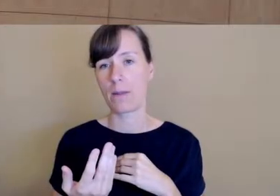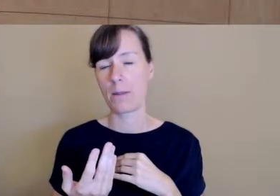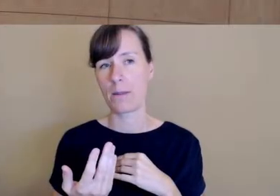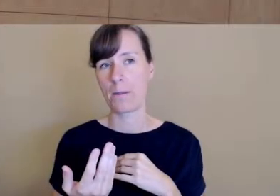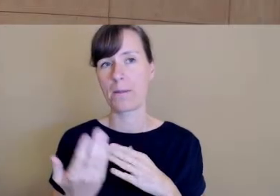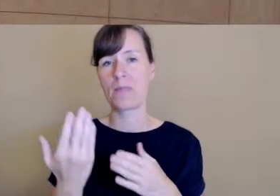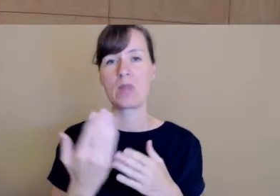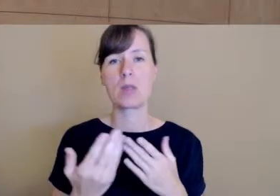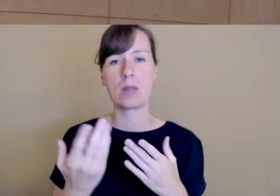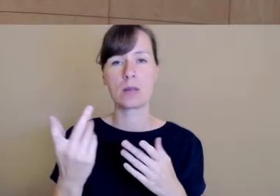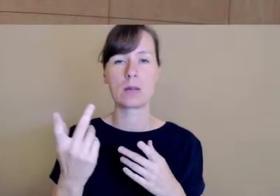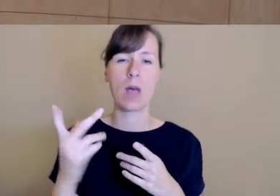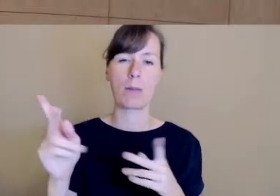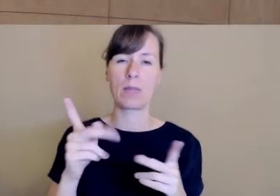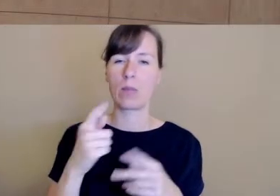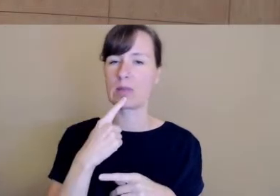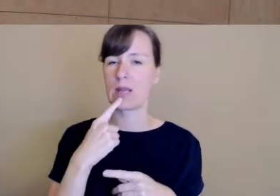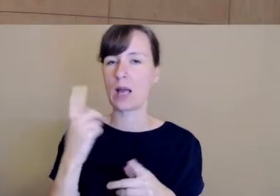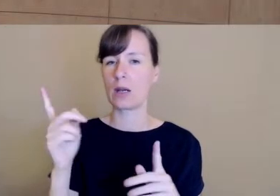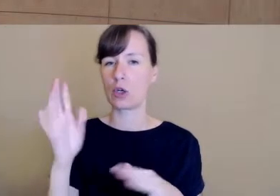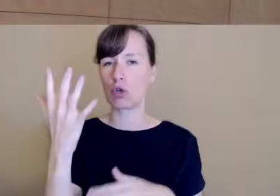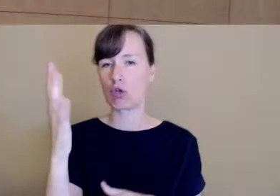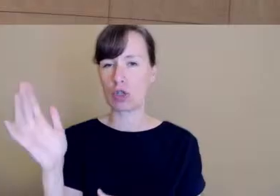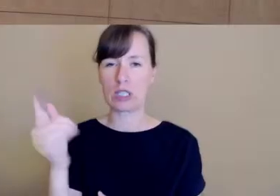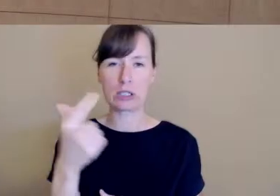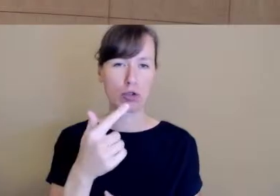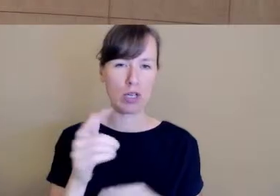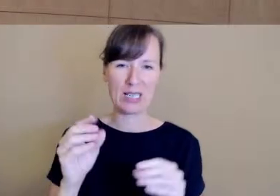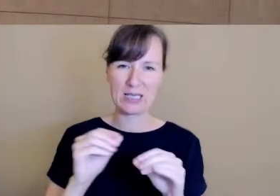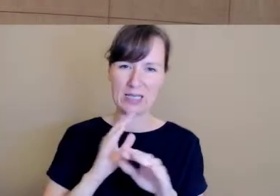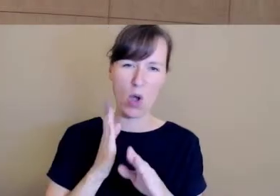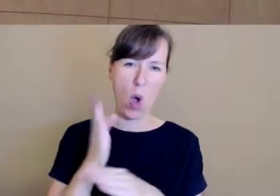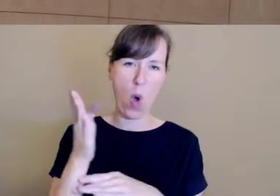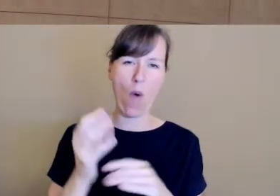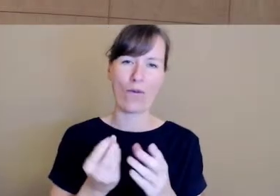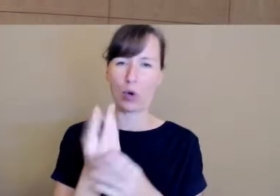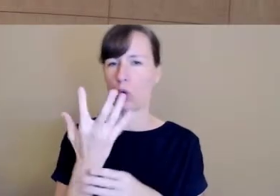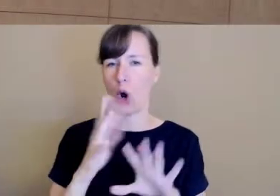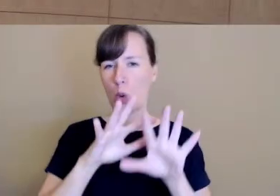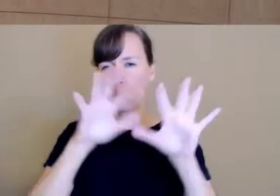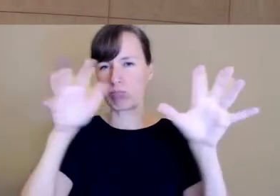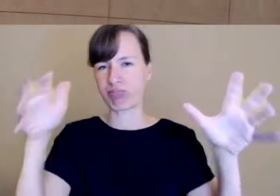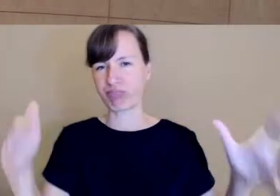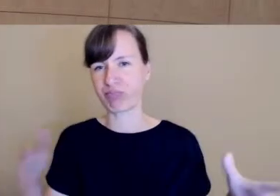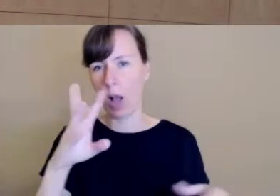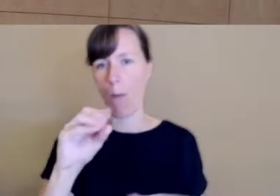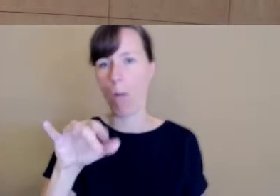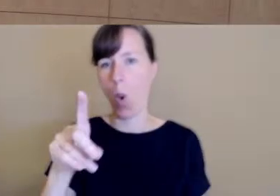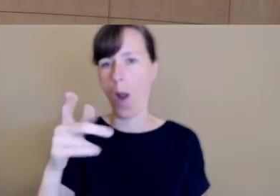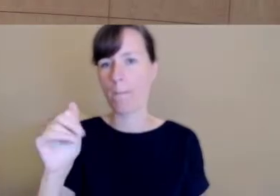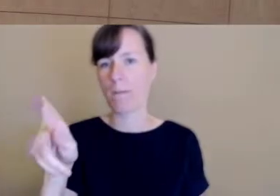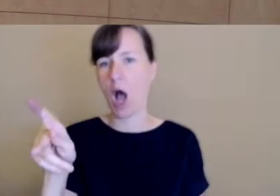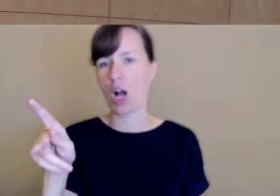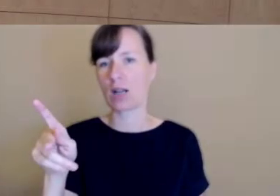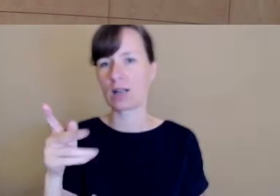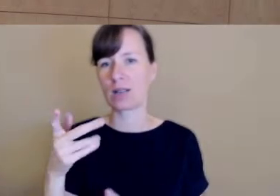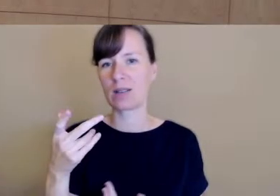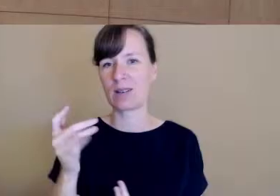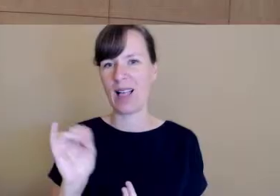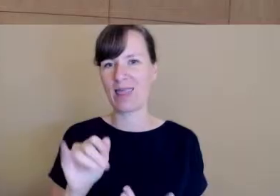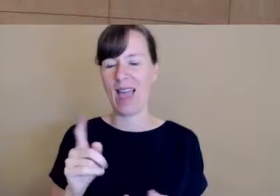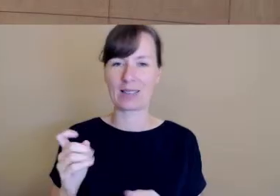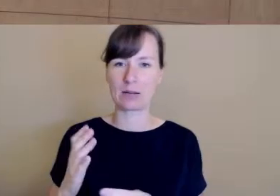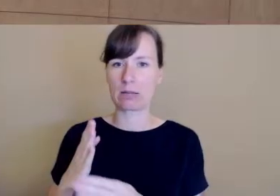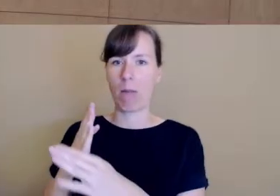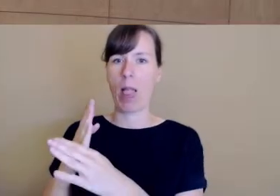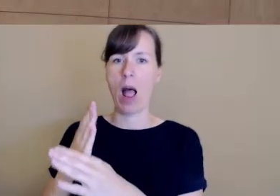trees and greenery are overgrown in Boyd Park to the point that it is restricting available parking.